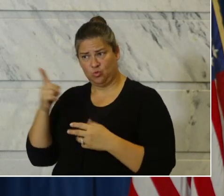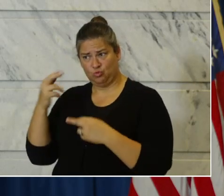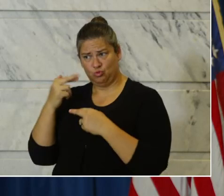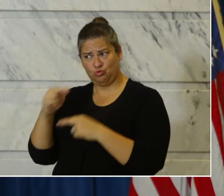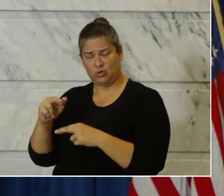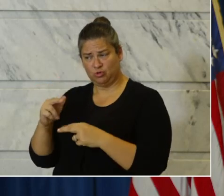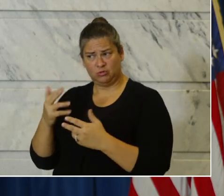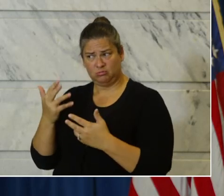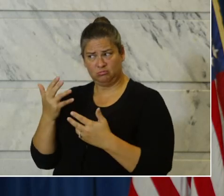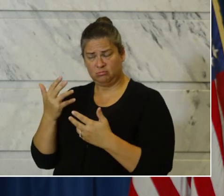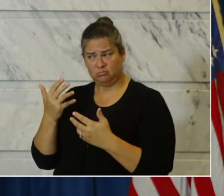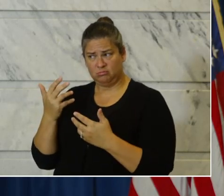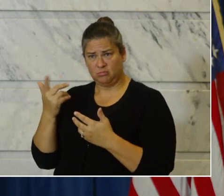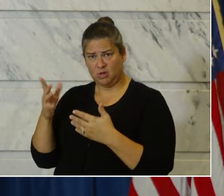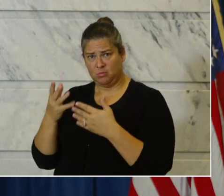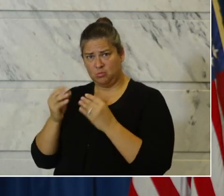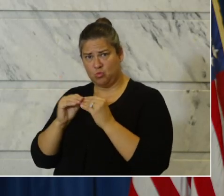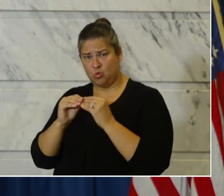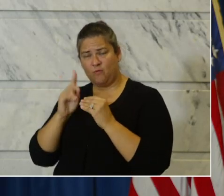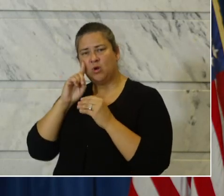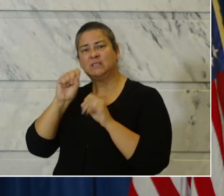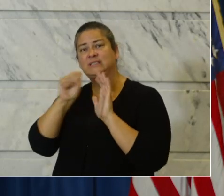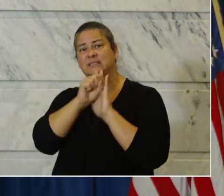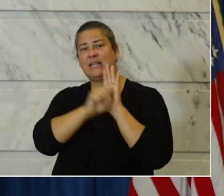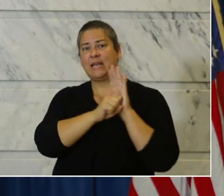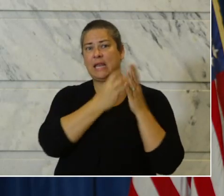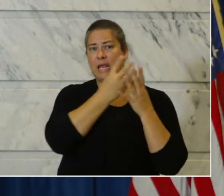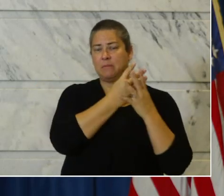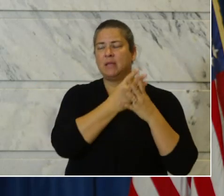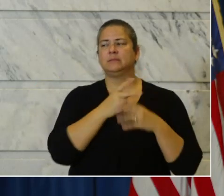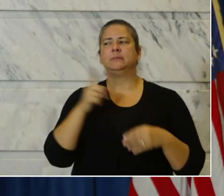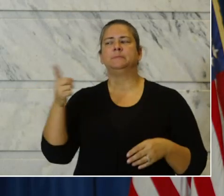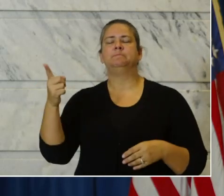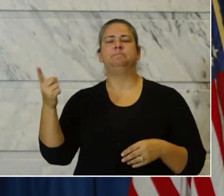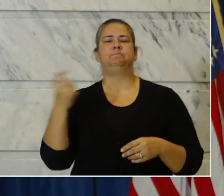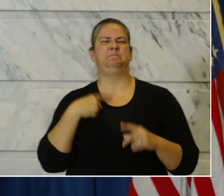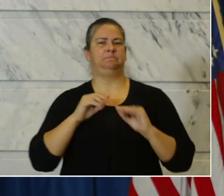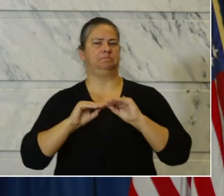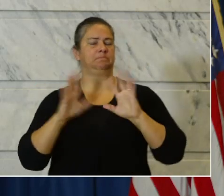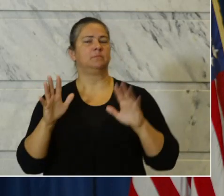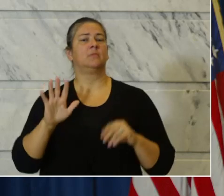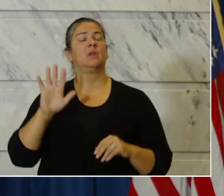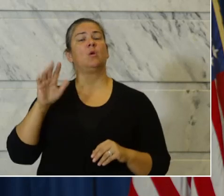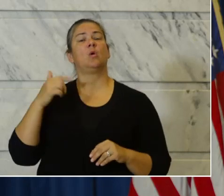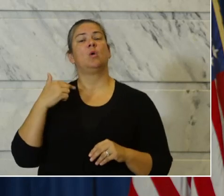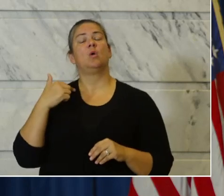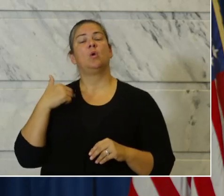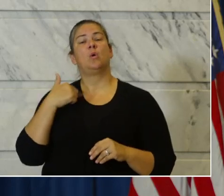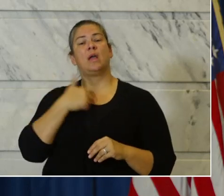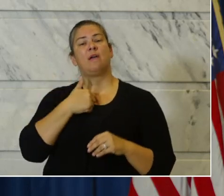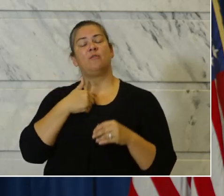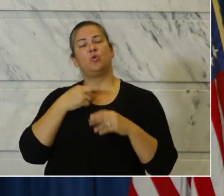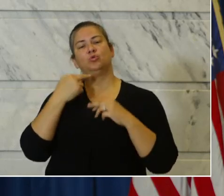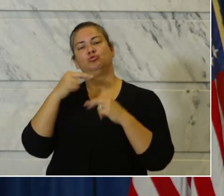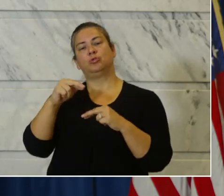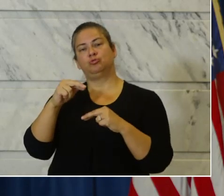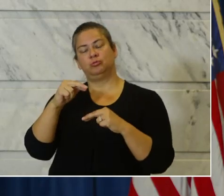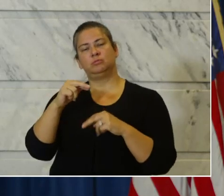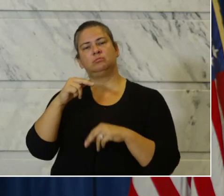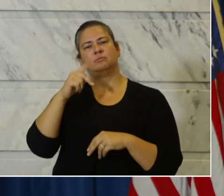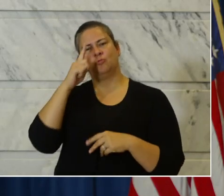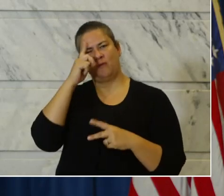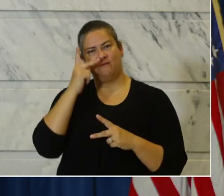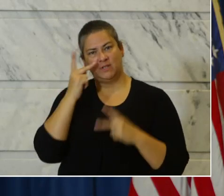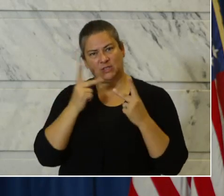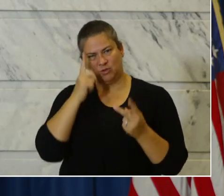in-person visitations for state inmates? The question is, given that we have loosened restriction on visitation for